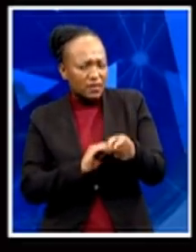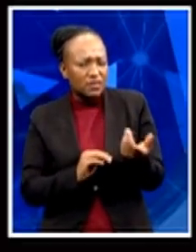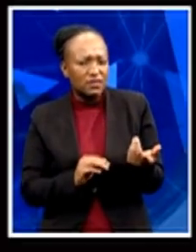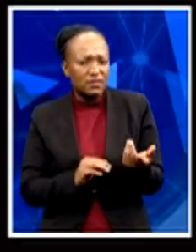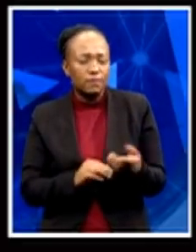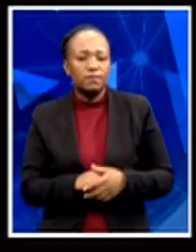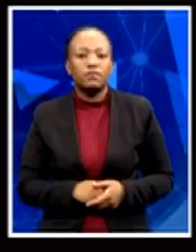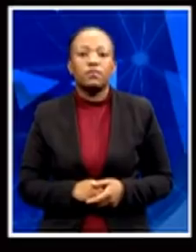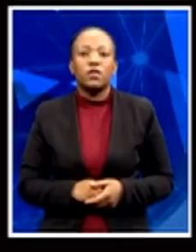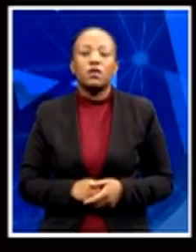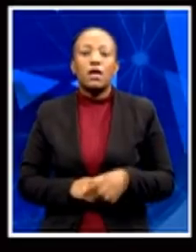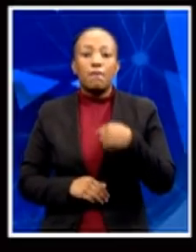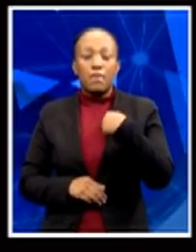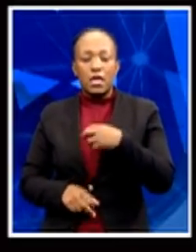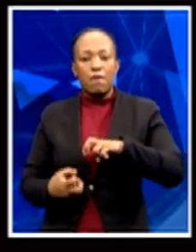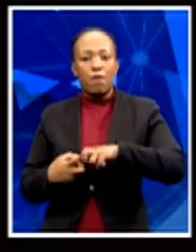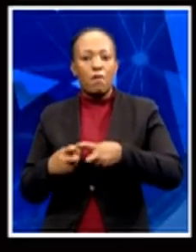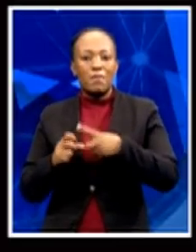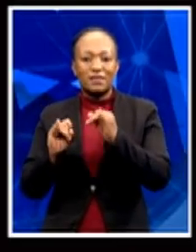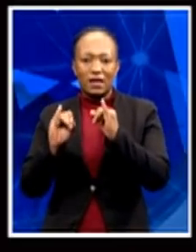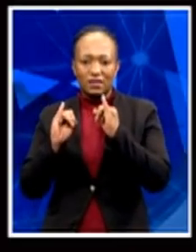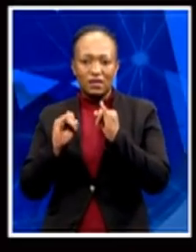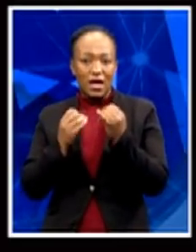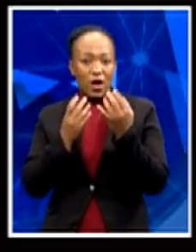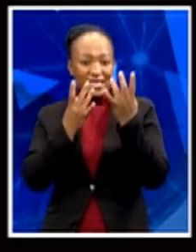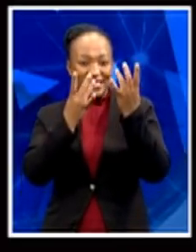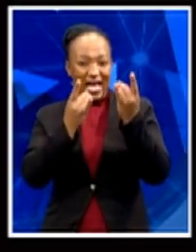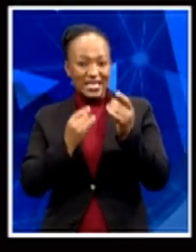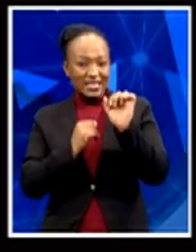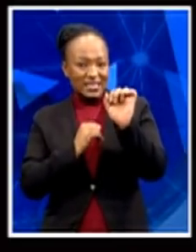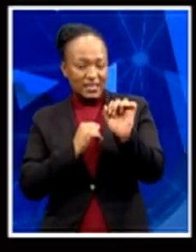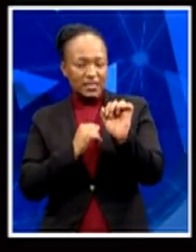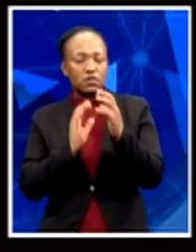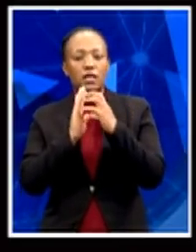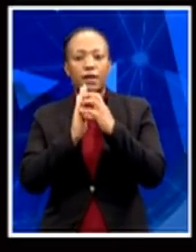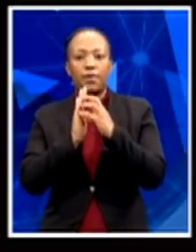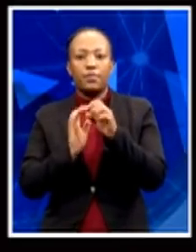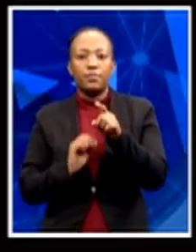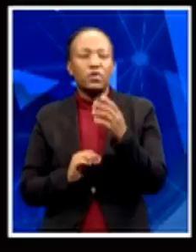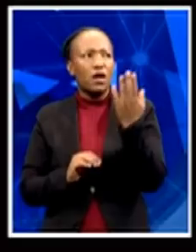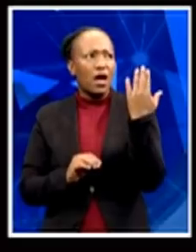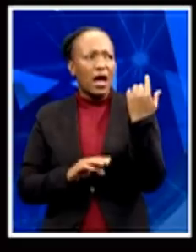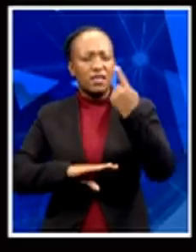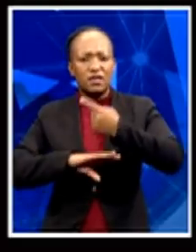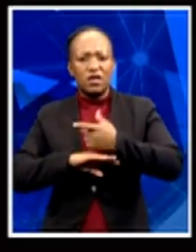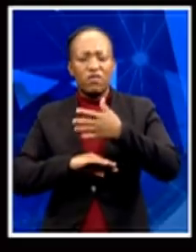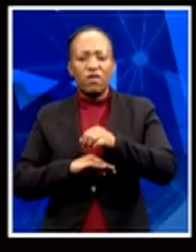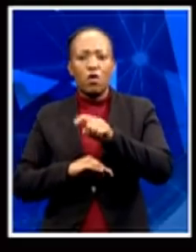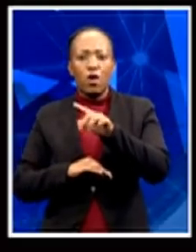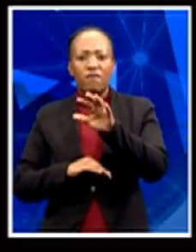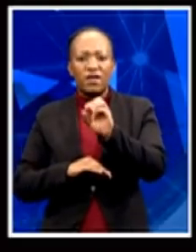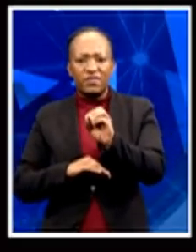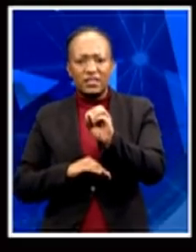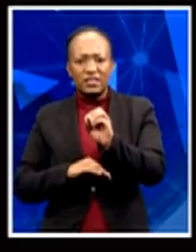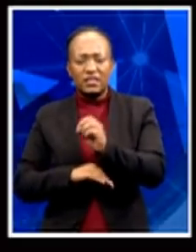Minister, with your statistics. And I'm going to give you an example. The other day, you reported 153 in-hospital deaths,